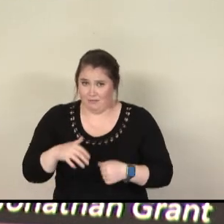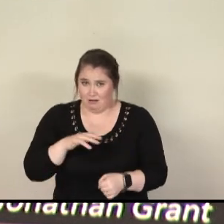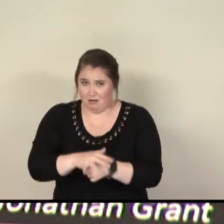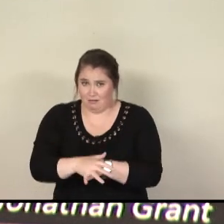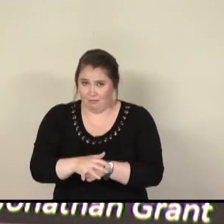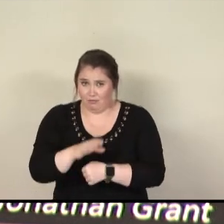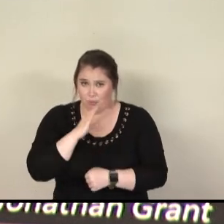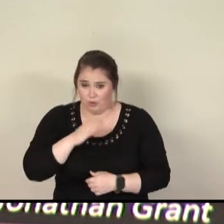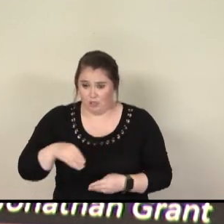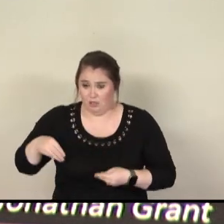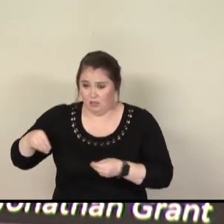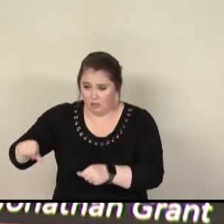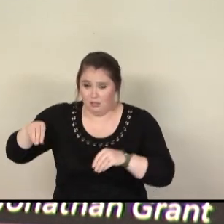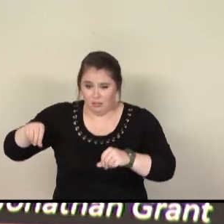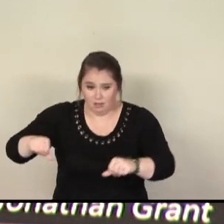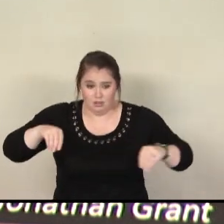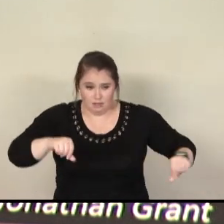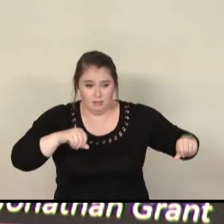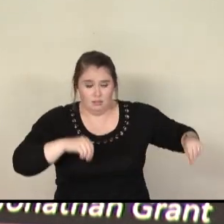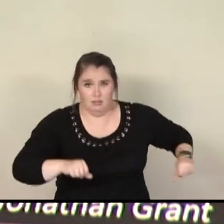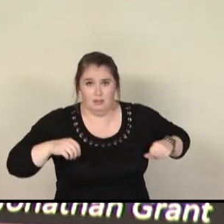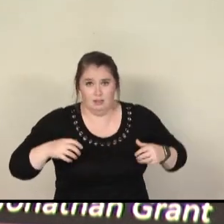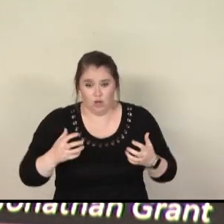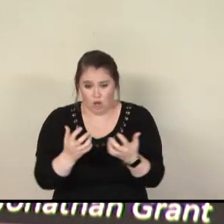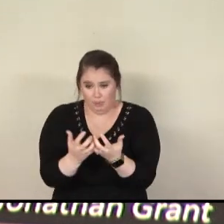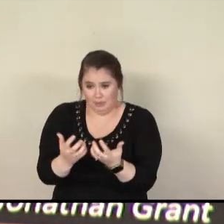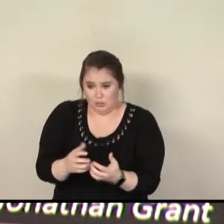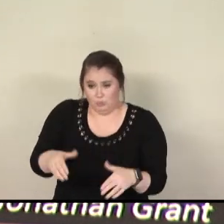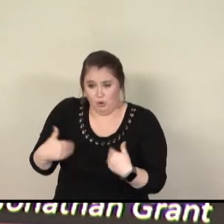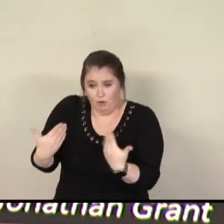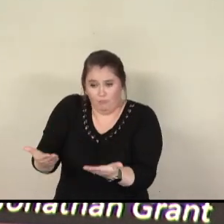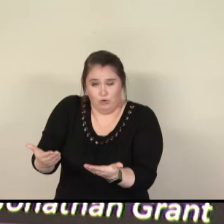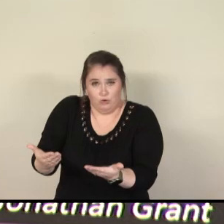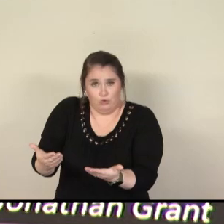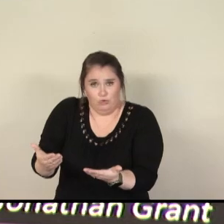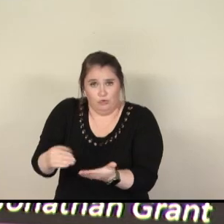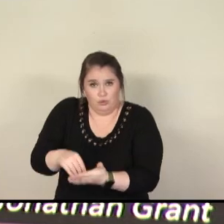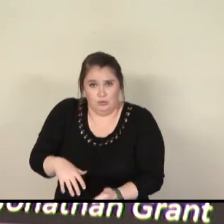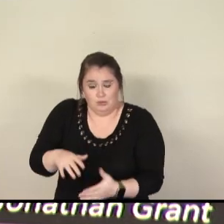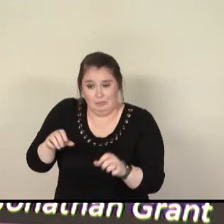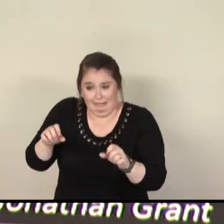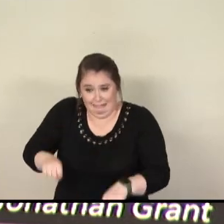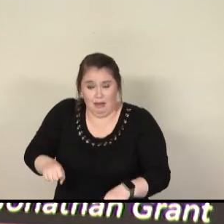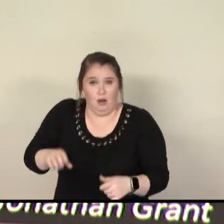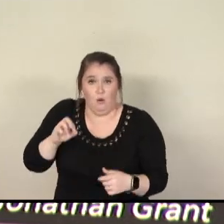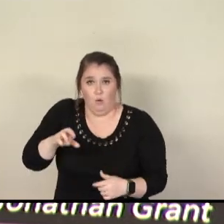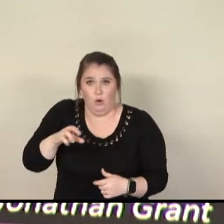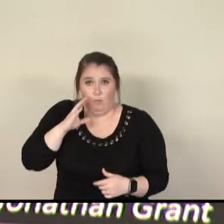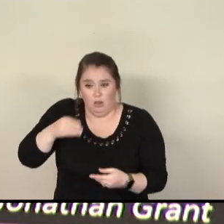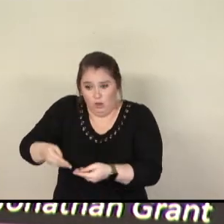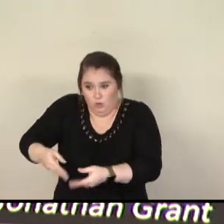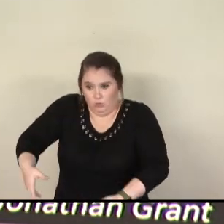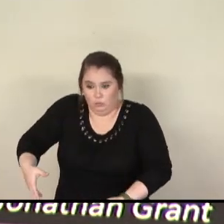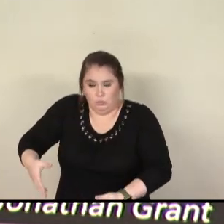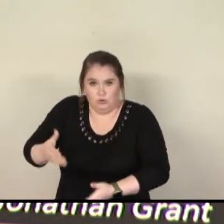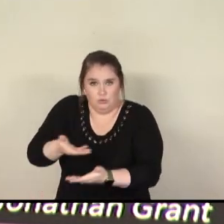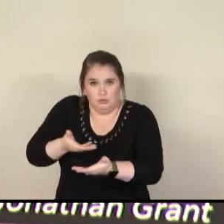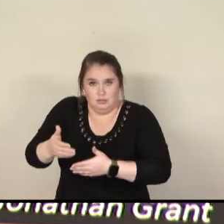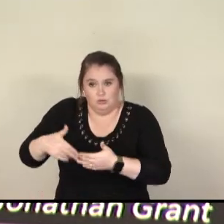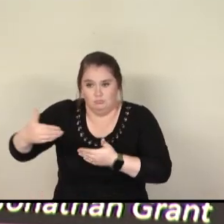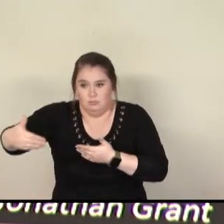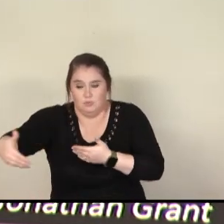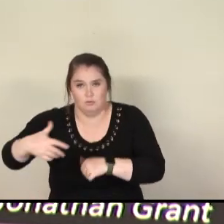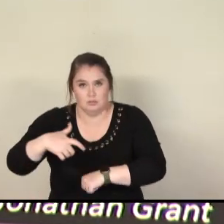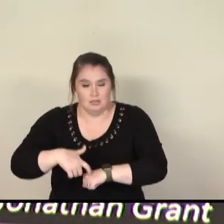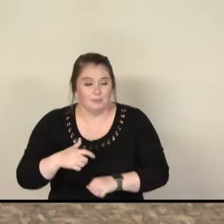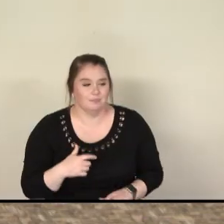the accommodations that we offer students, or will we lose those over time? Yeah, I think there are a lot of